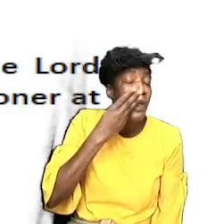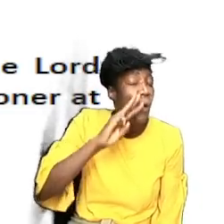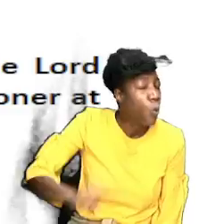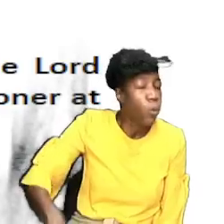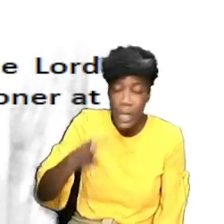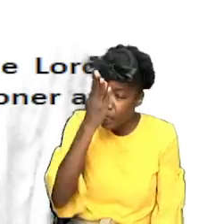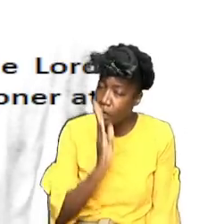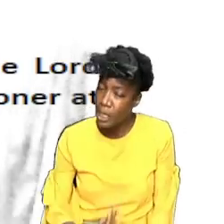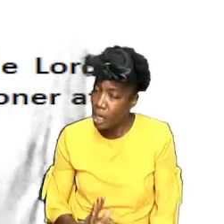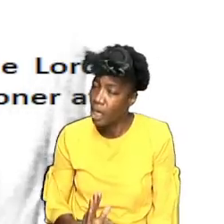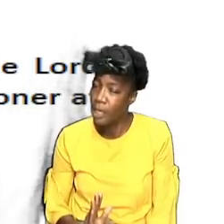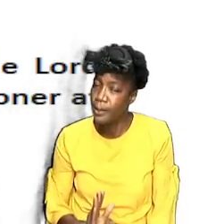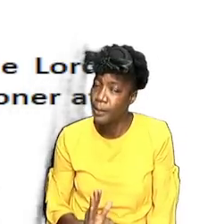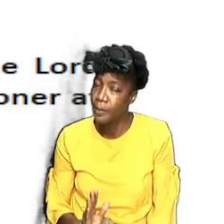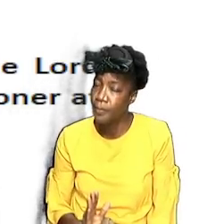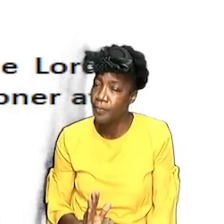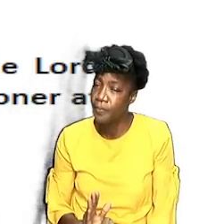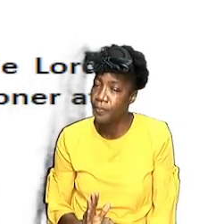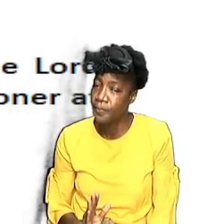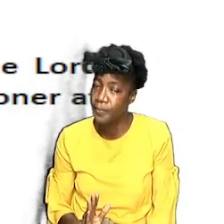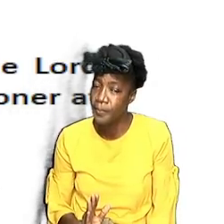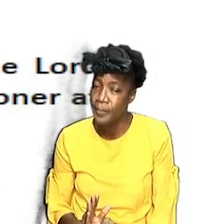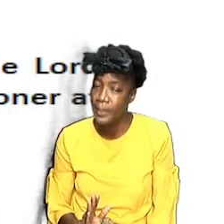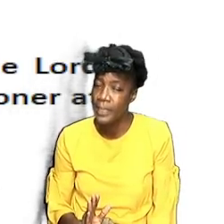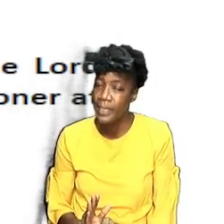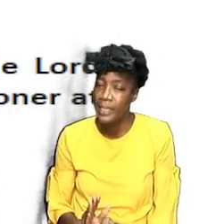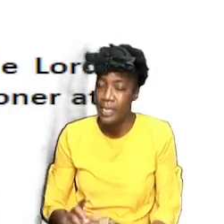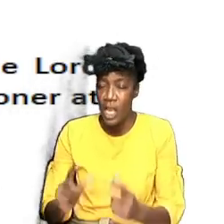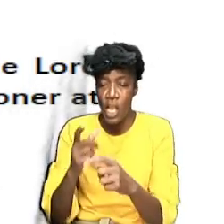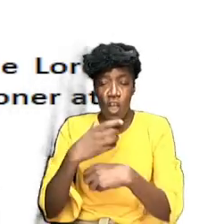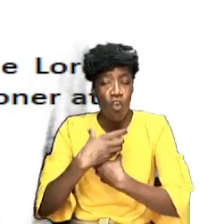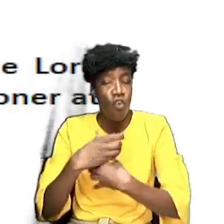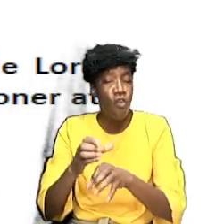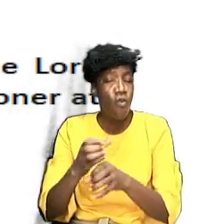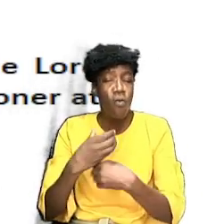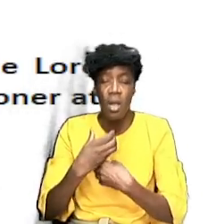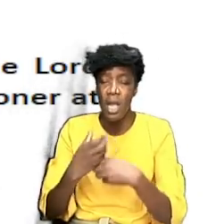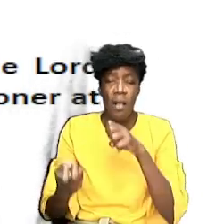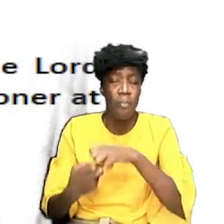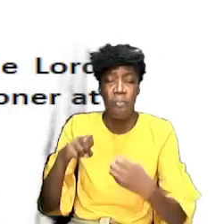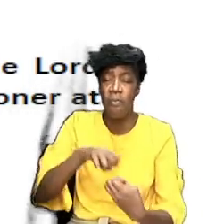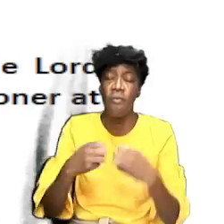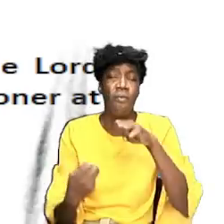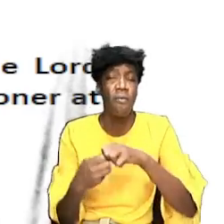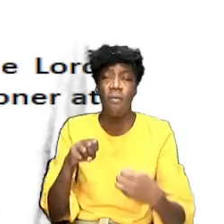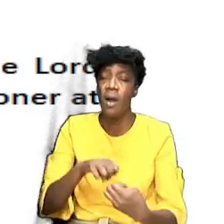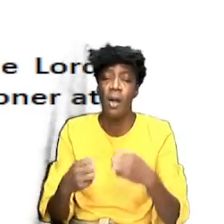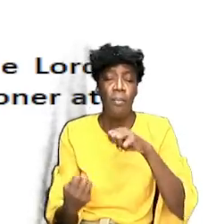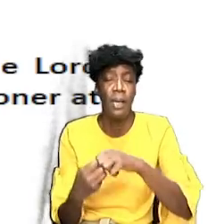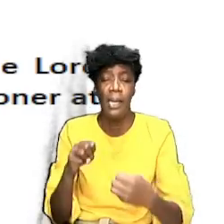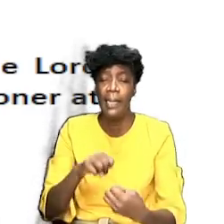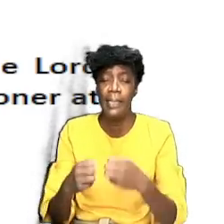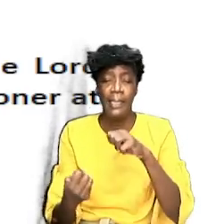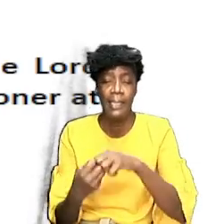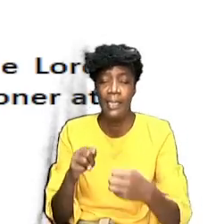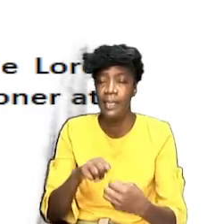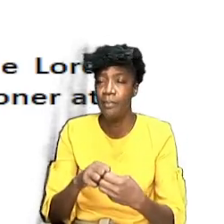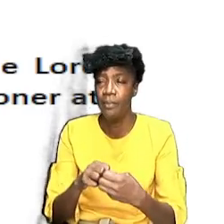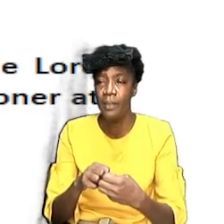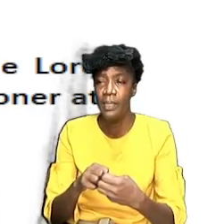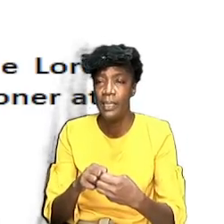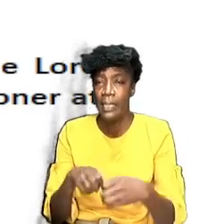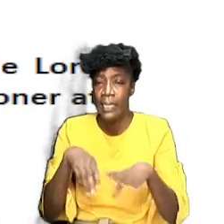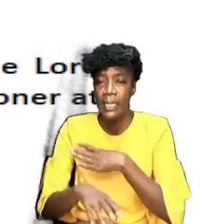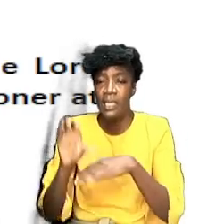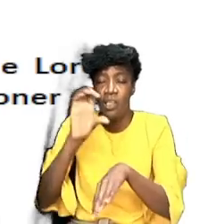cry, even in other silversmith friends, and it created a big problem, as it were, in the theater. Amen.